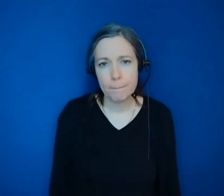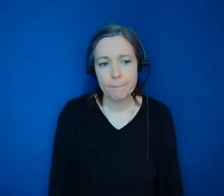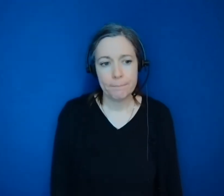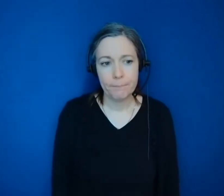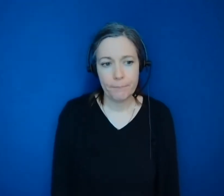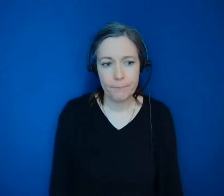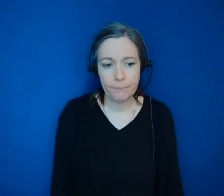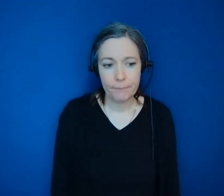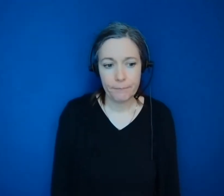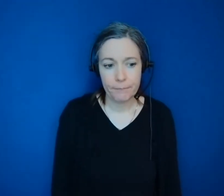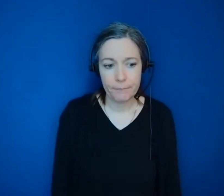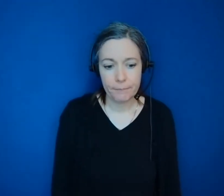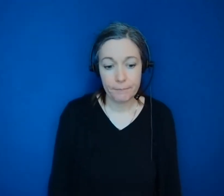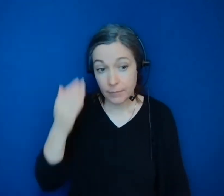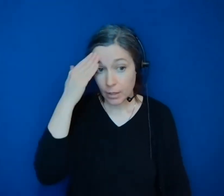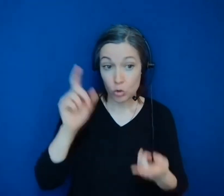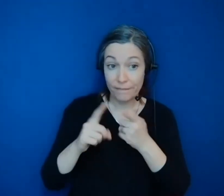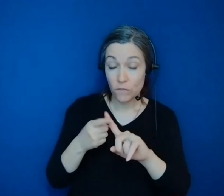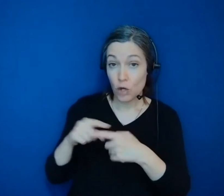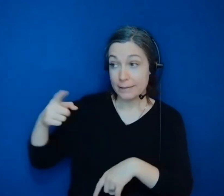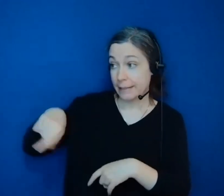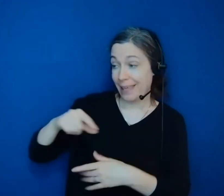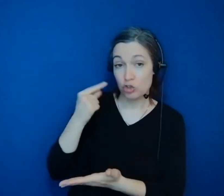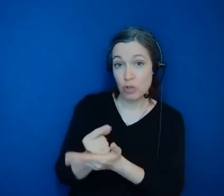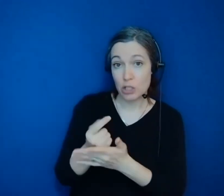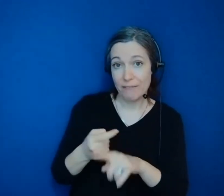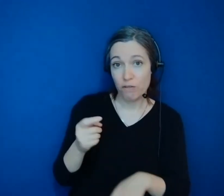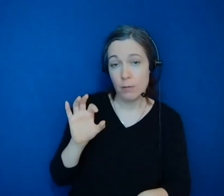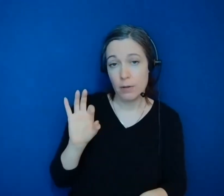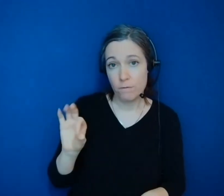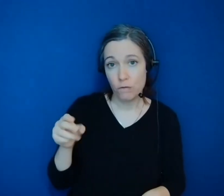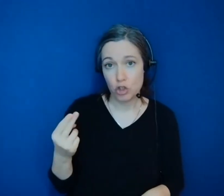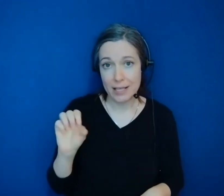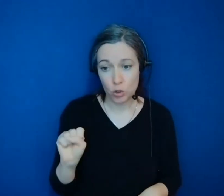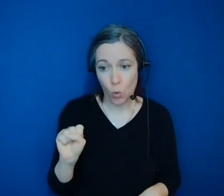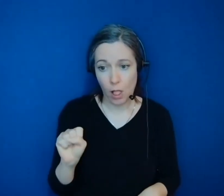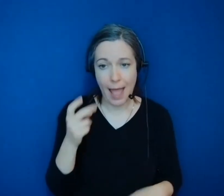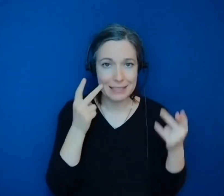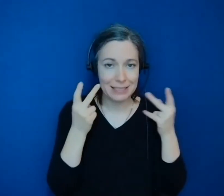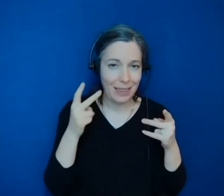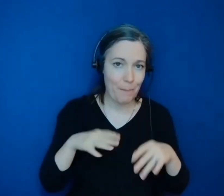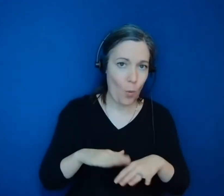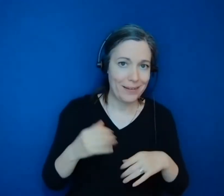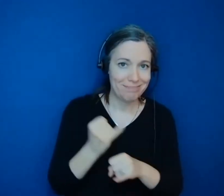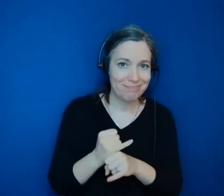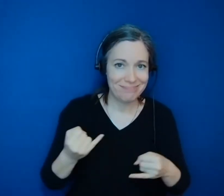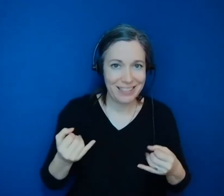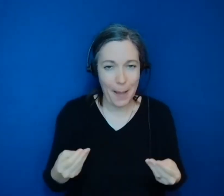I know friends that graduated from Frederick High School and I see them around campus so it's nice to see family friendly faces.